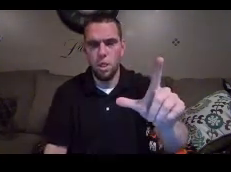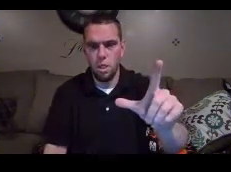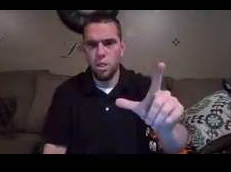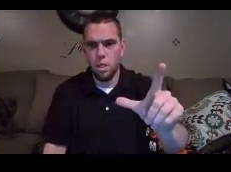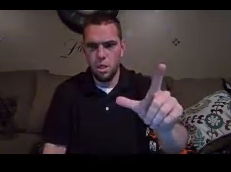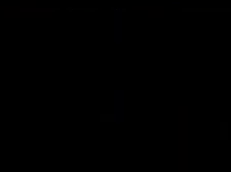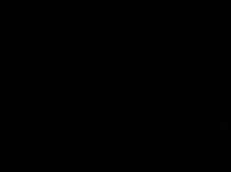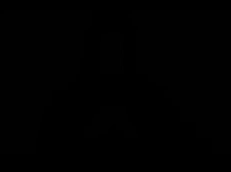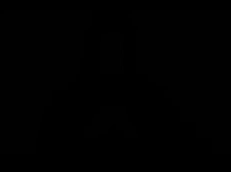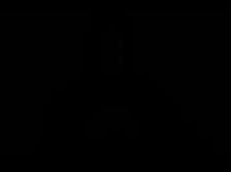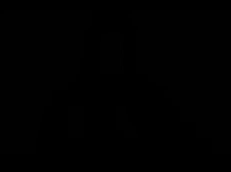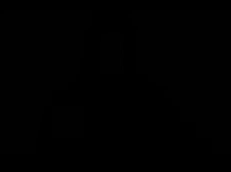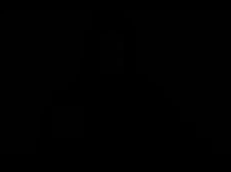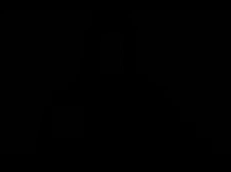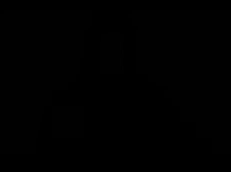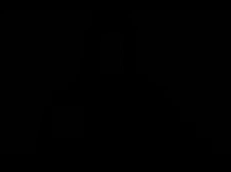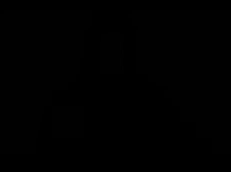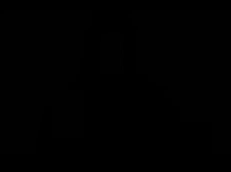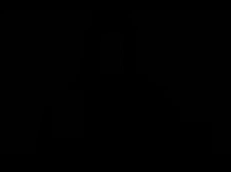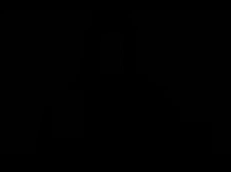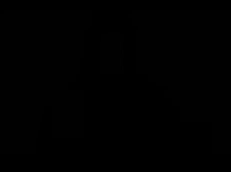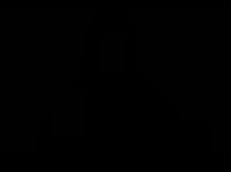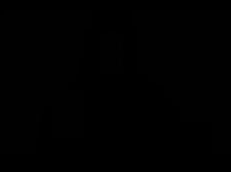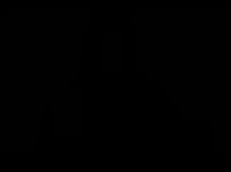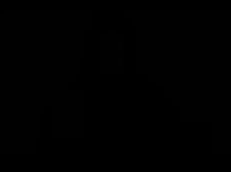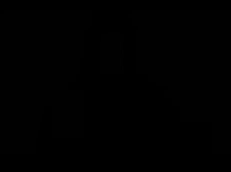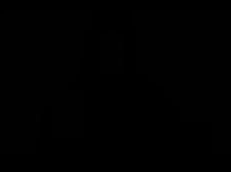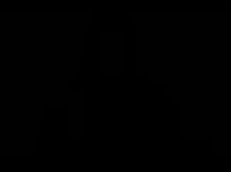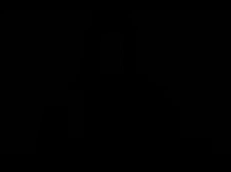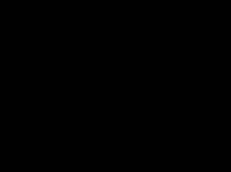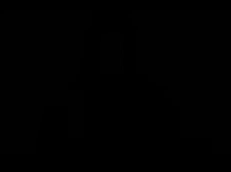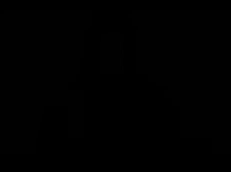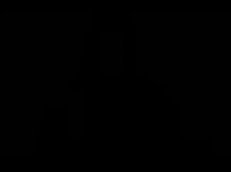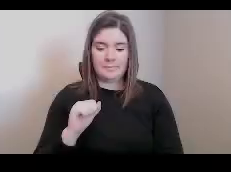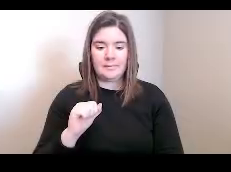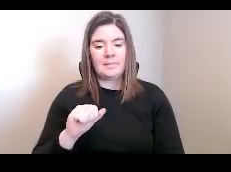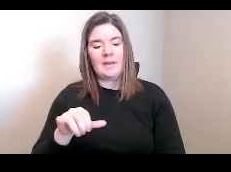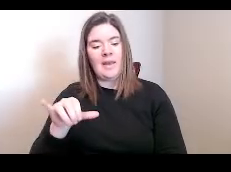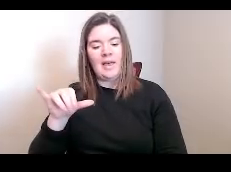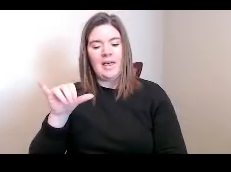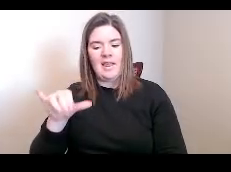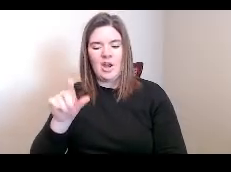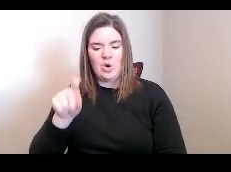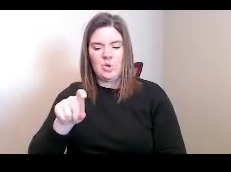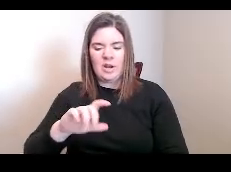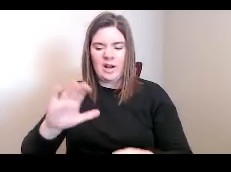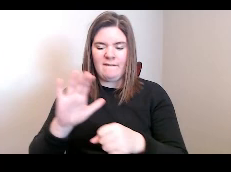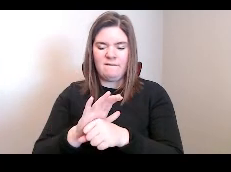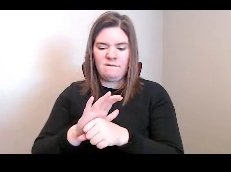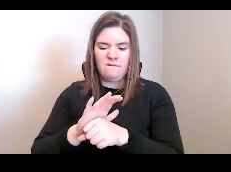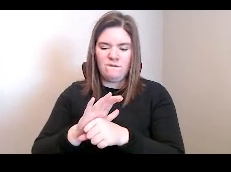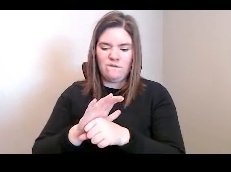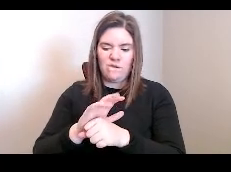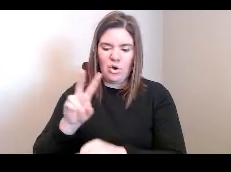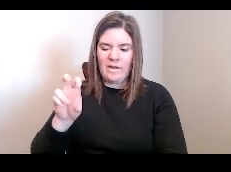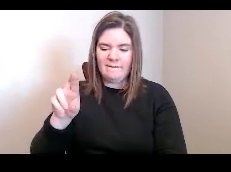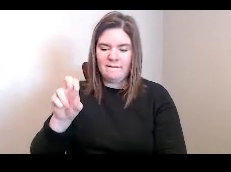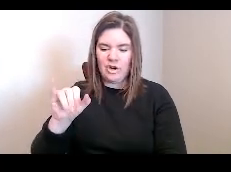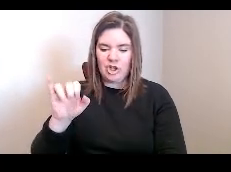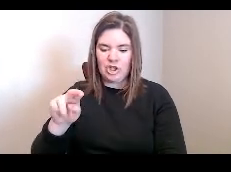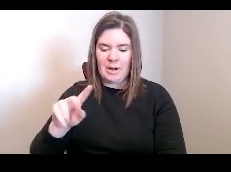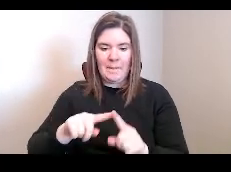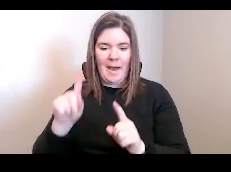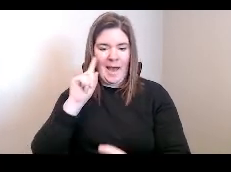the understanding that it is another purchase because Acrobat is commercial software and you would need the full version of that. But I do think that Acrobat at this point has